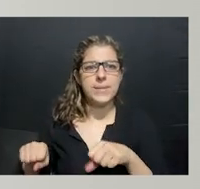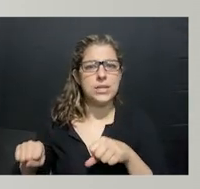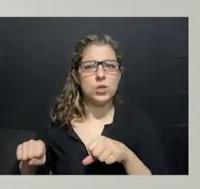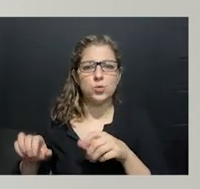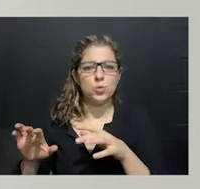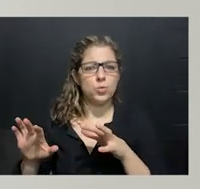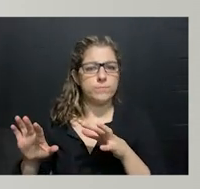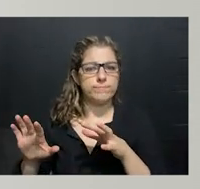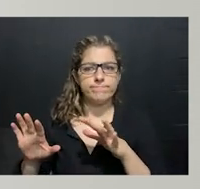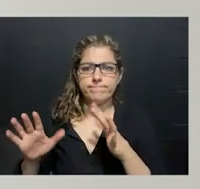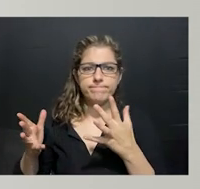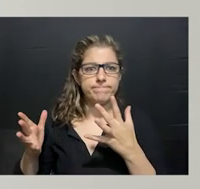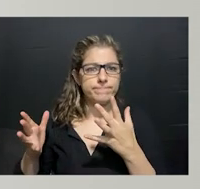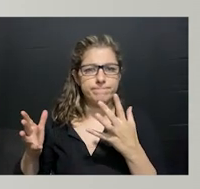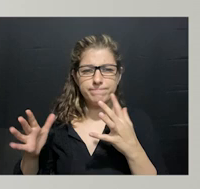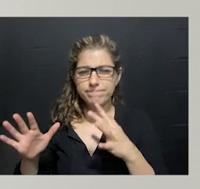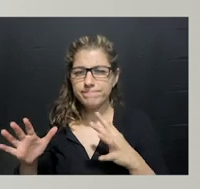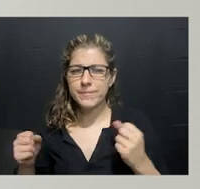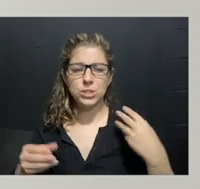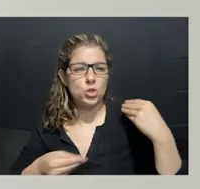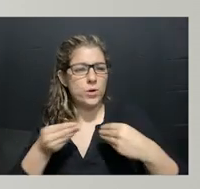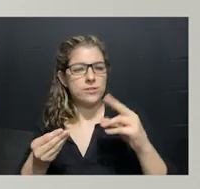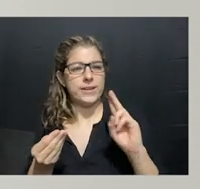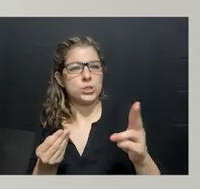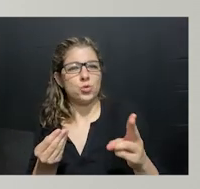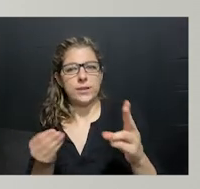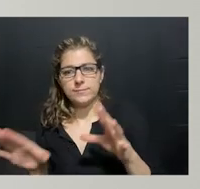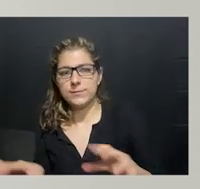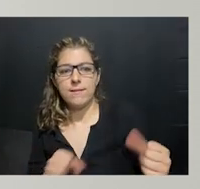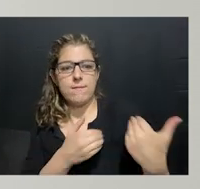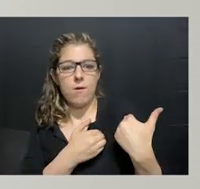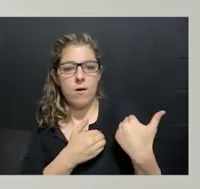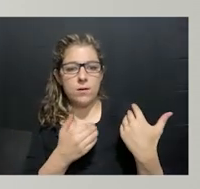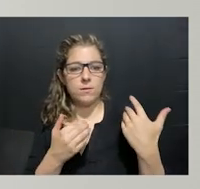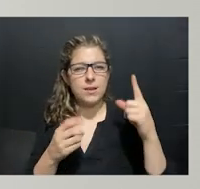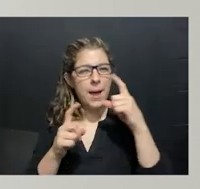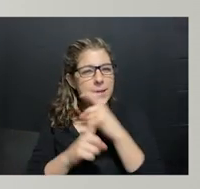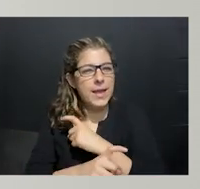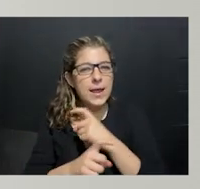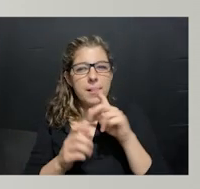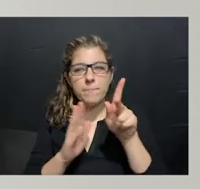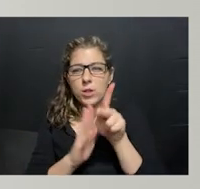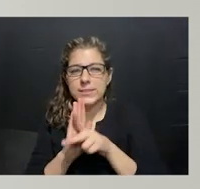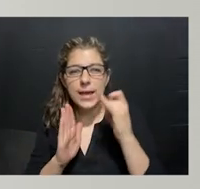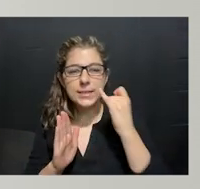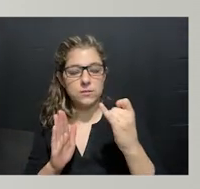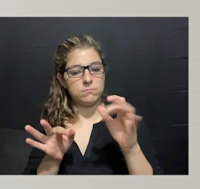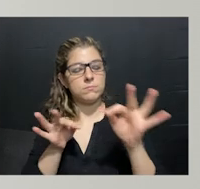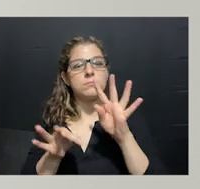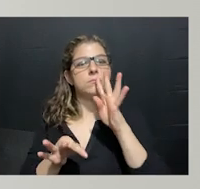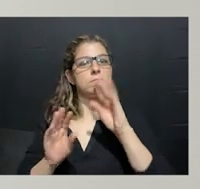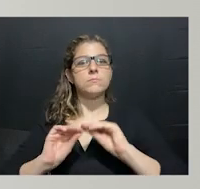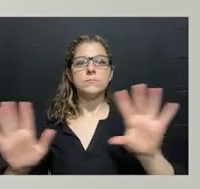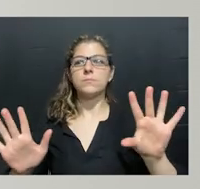to take up generations of history in this country, complicated policy ideas, and articulate them in a